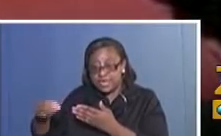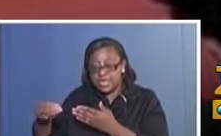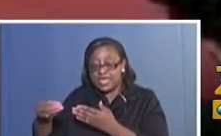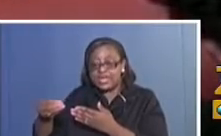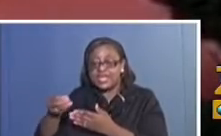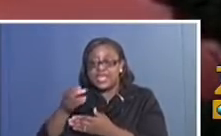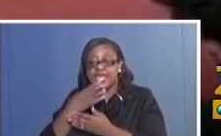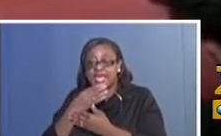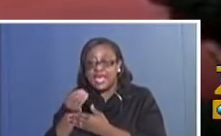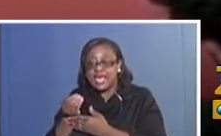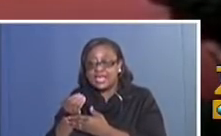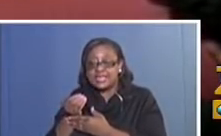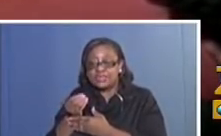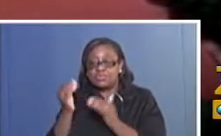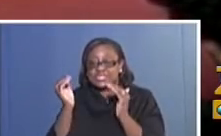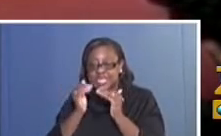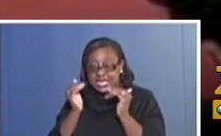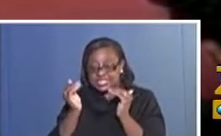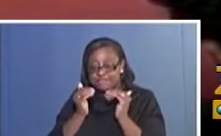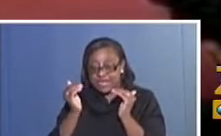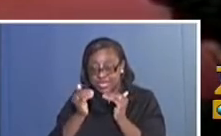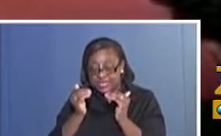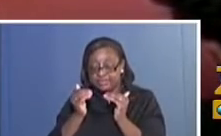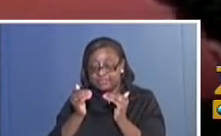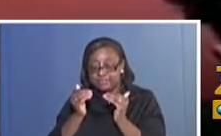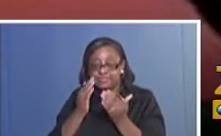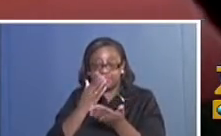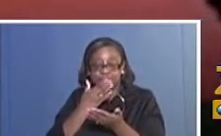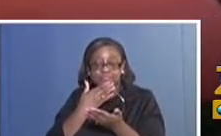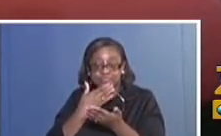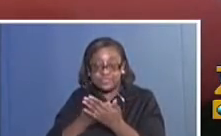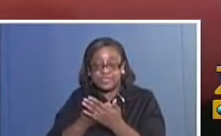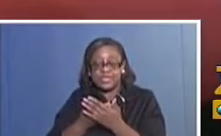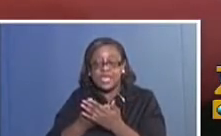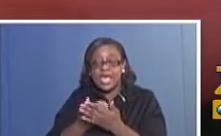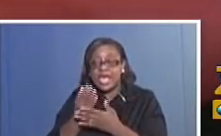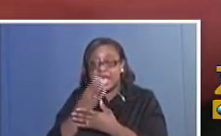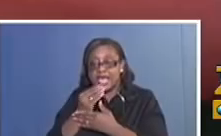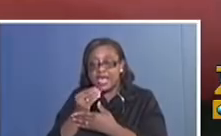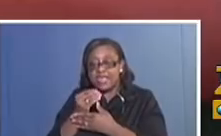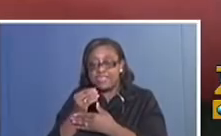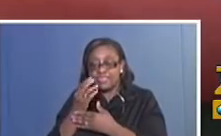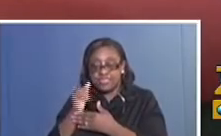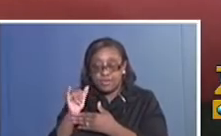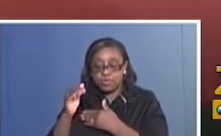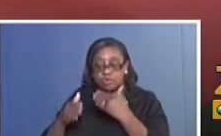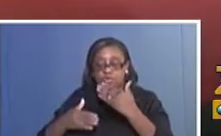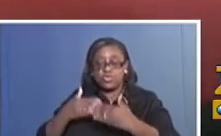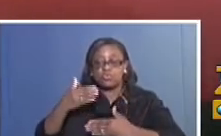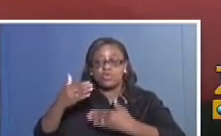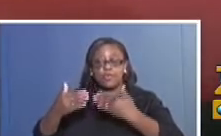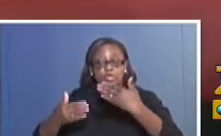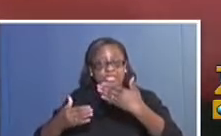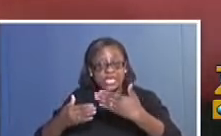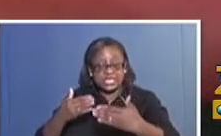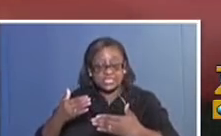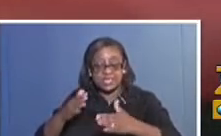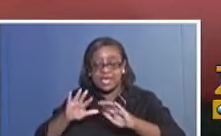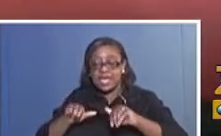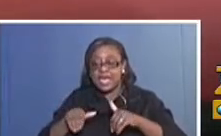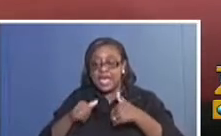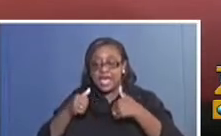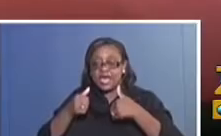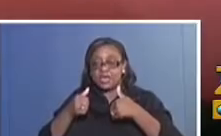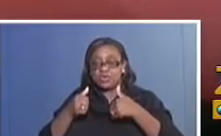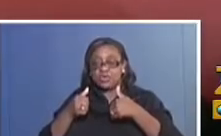satisfied, and my understanding then was that they were going through the processes of seeing how they can get to the point